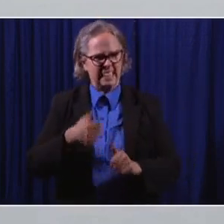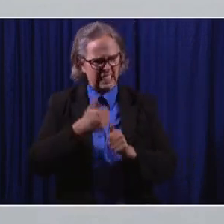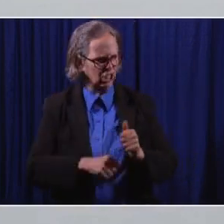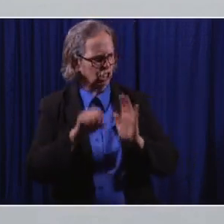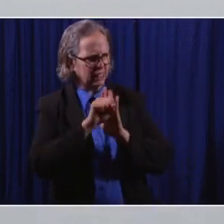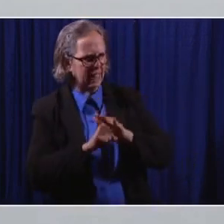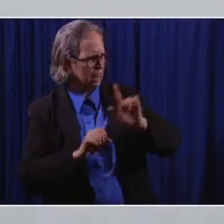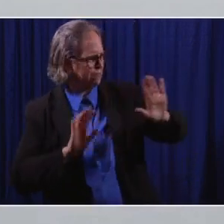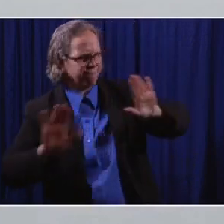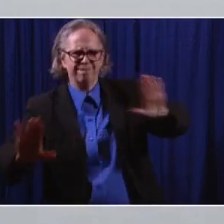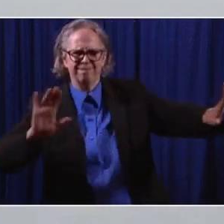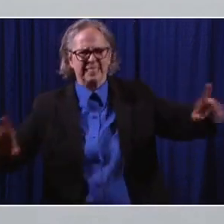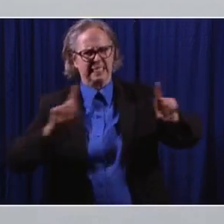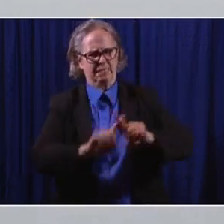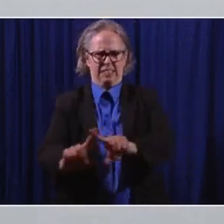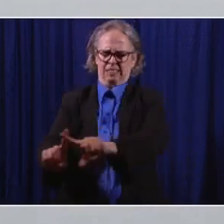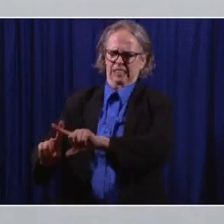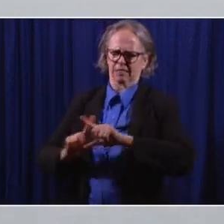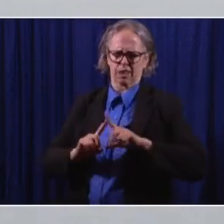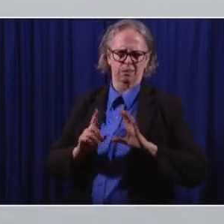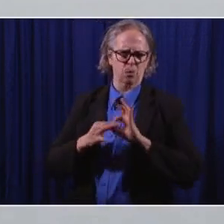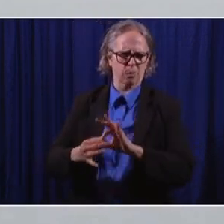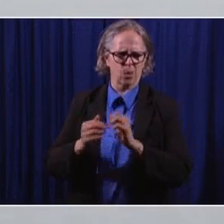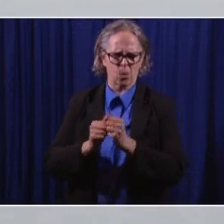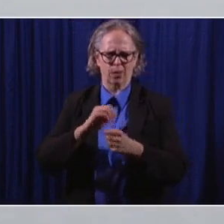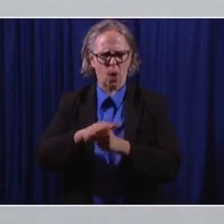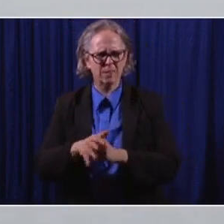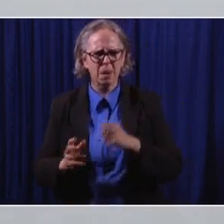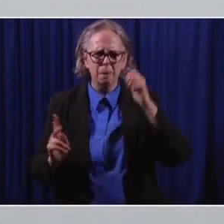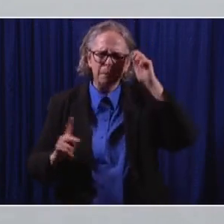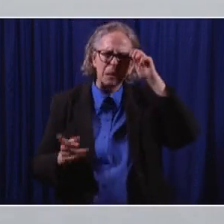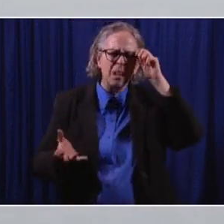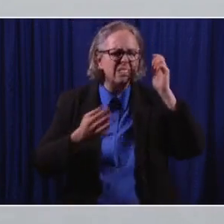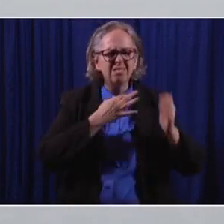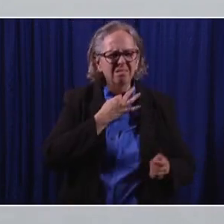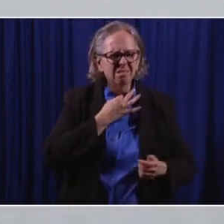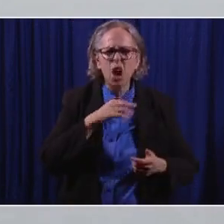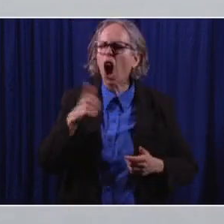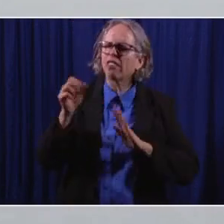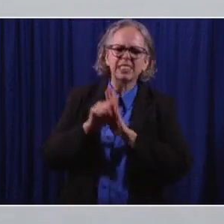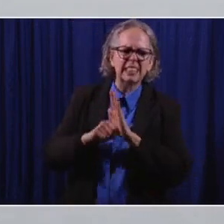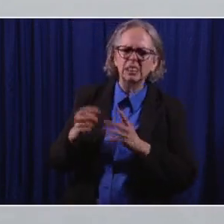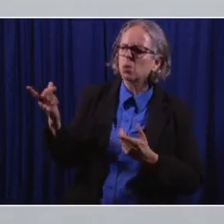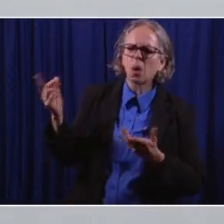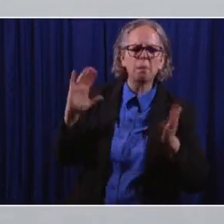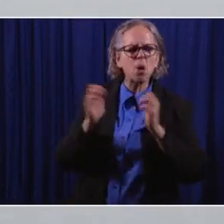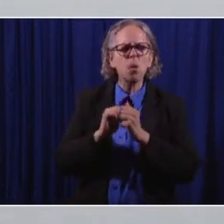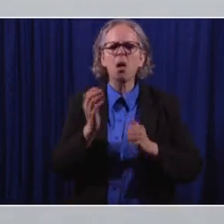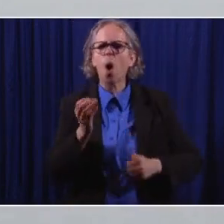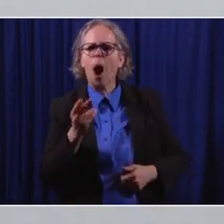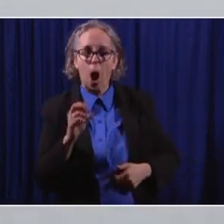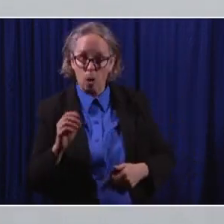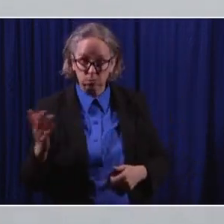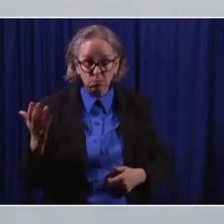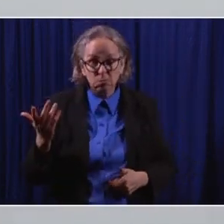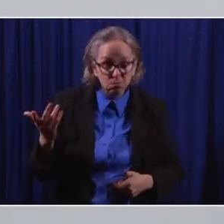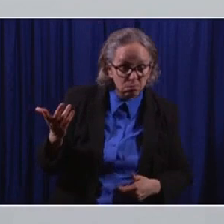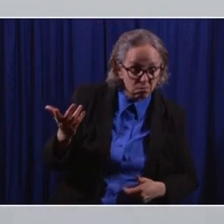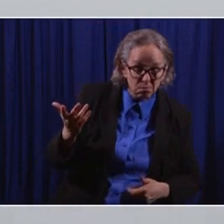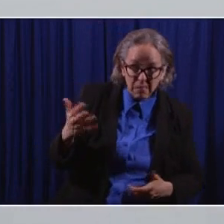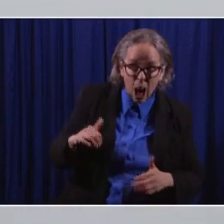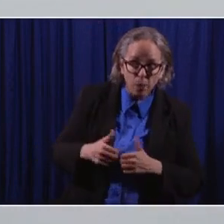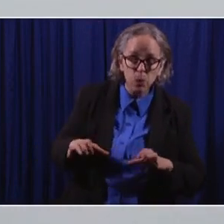we often ask ourselves, how do we compare? What are other states doing? How do we compare to other states? And there were a couple of national